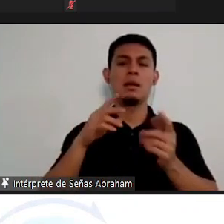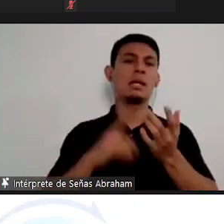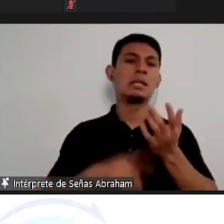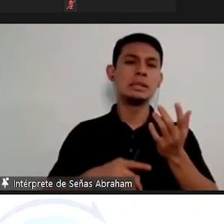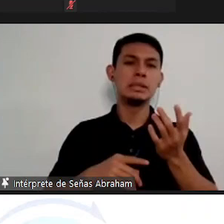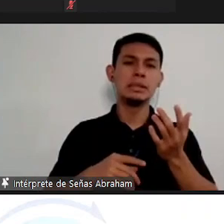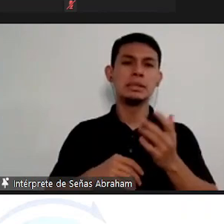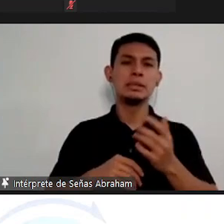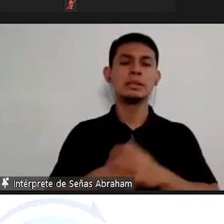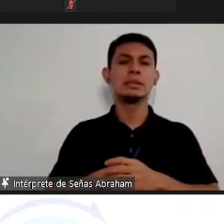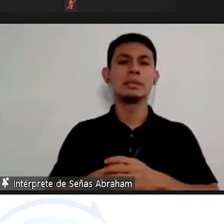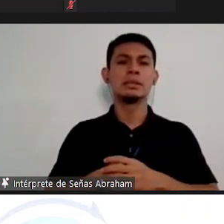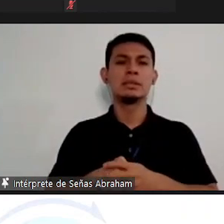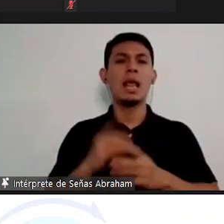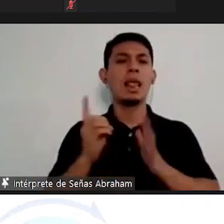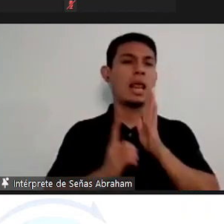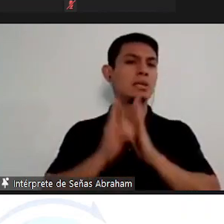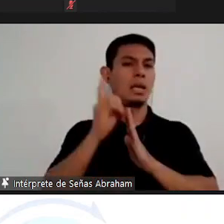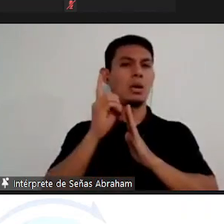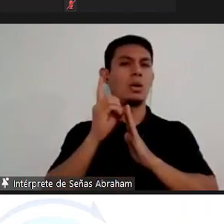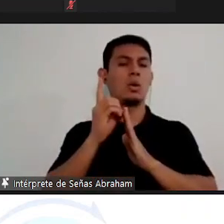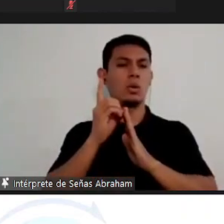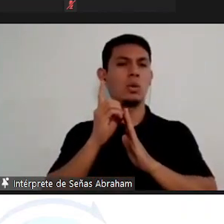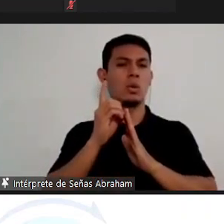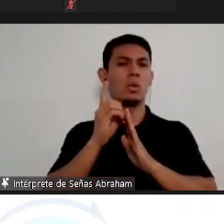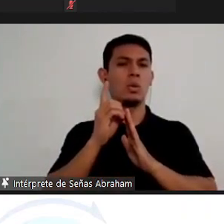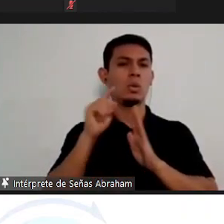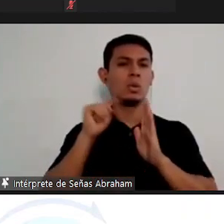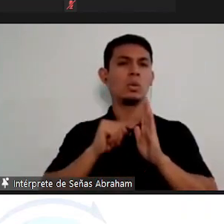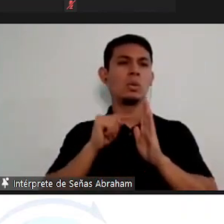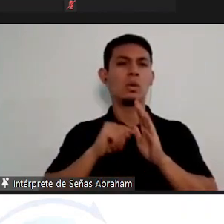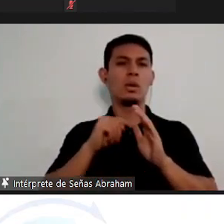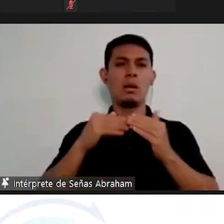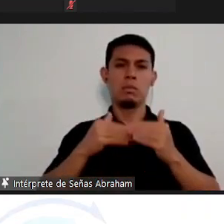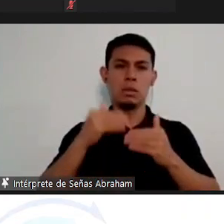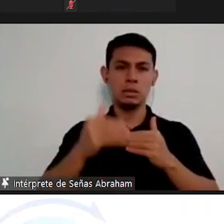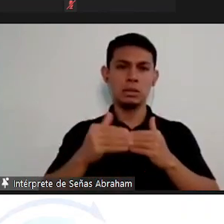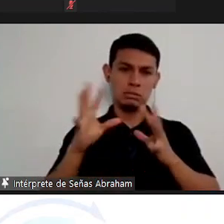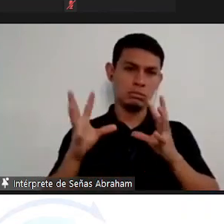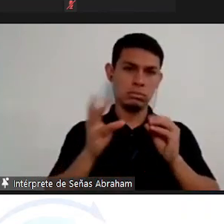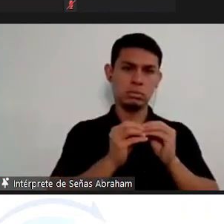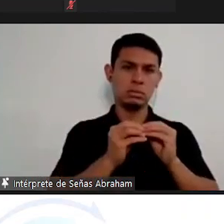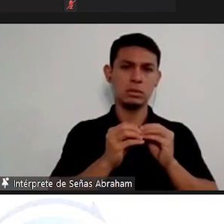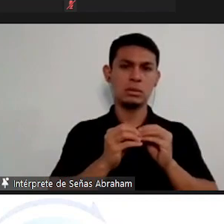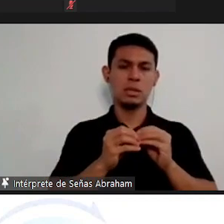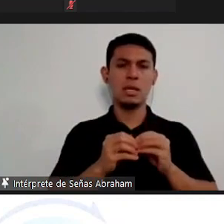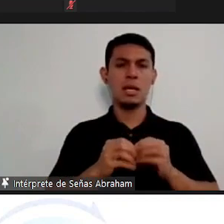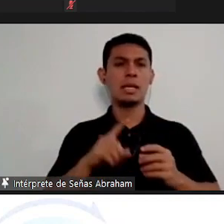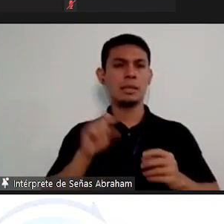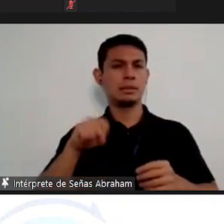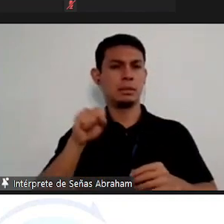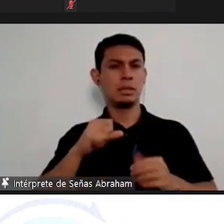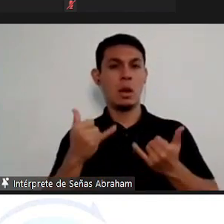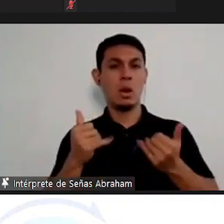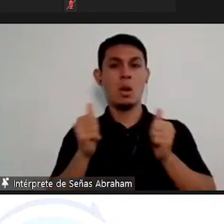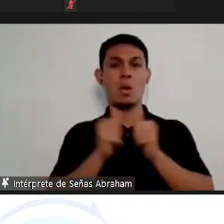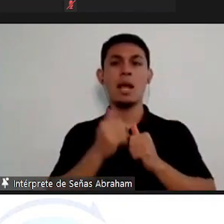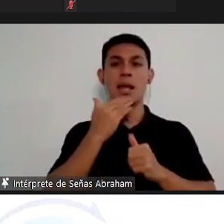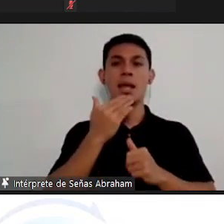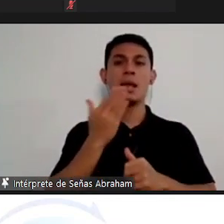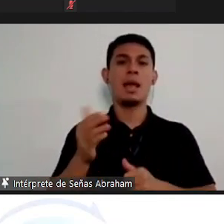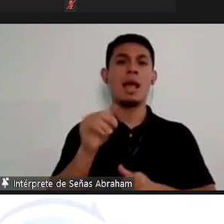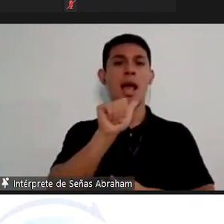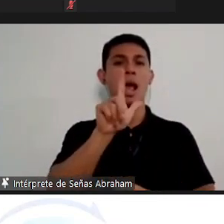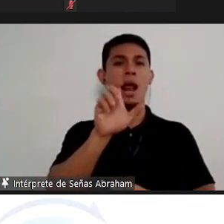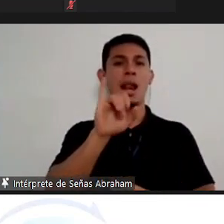prospective domestic perspective on what was the development phase and what could be the e-implementation phase and